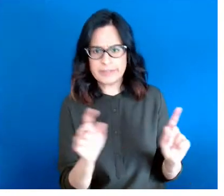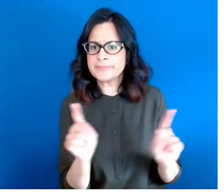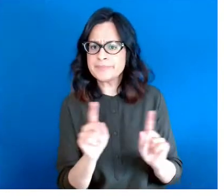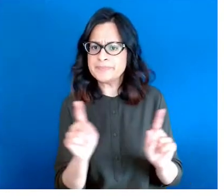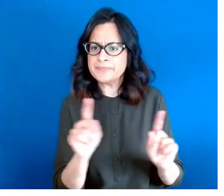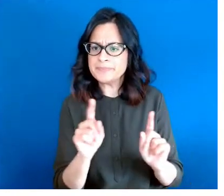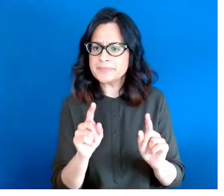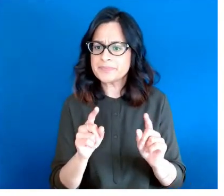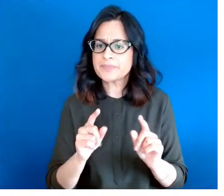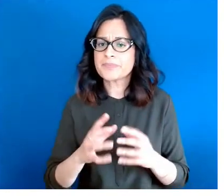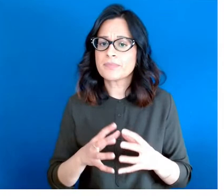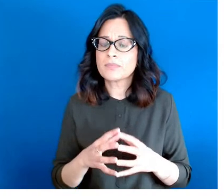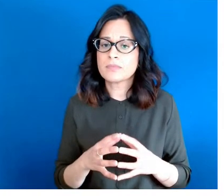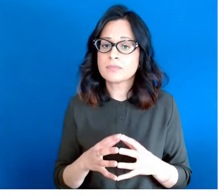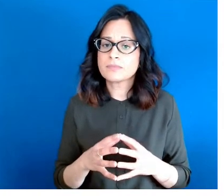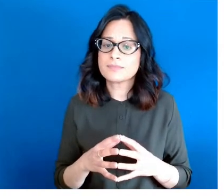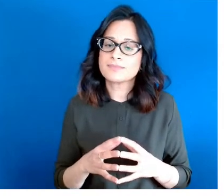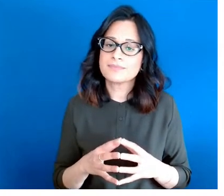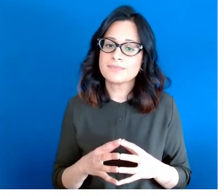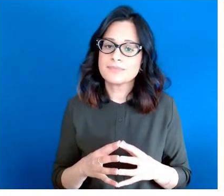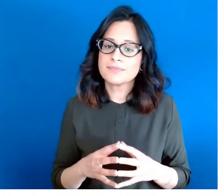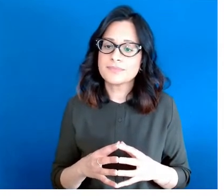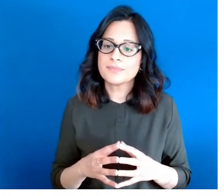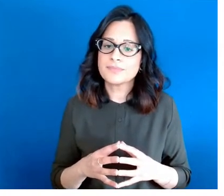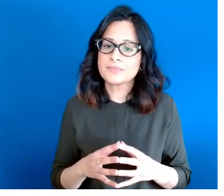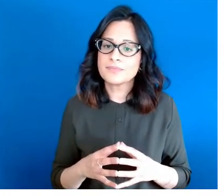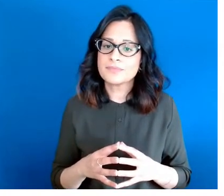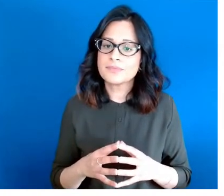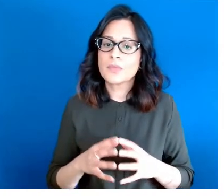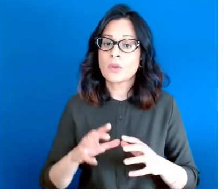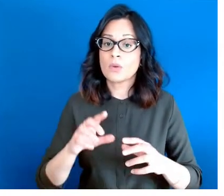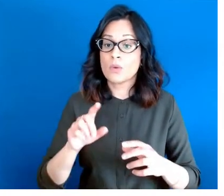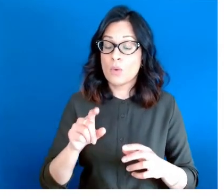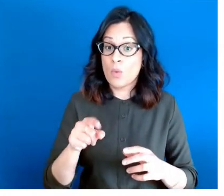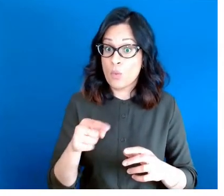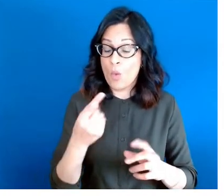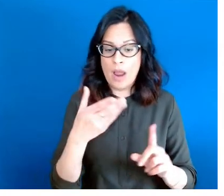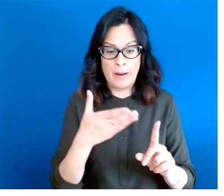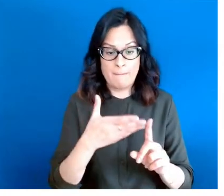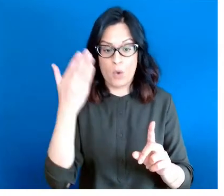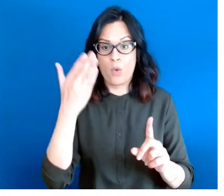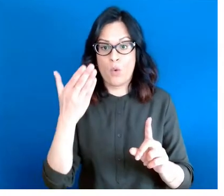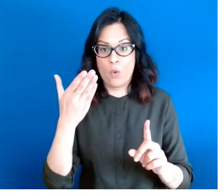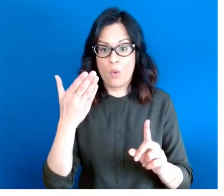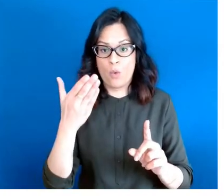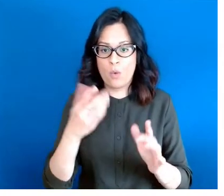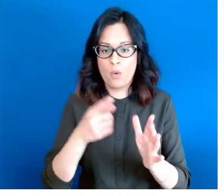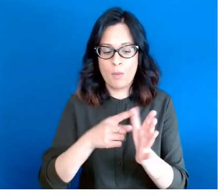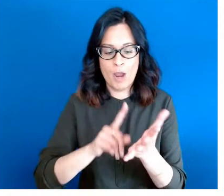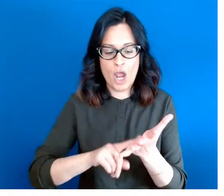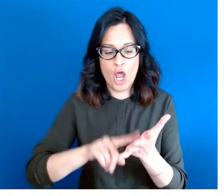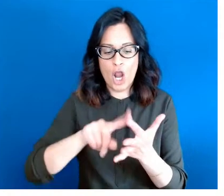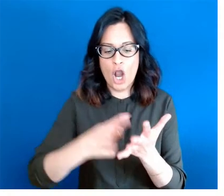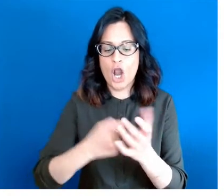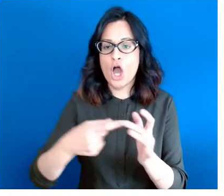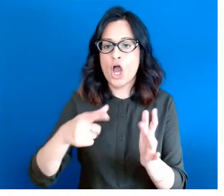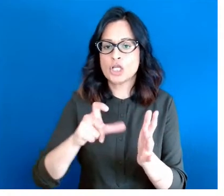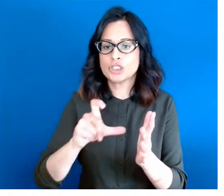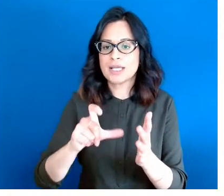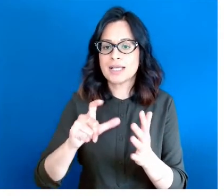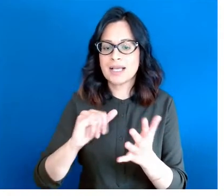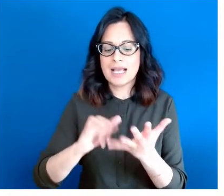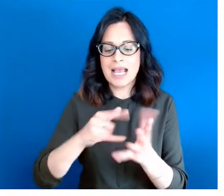one sort of well-known sign is the so-called allergic salute that you see here, a child that